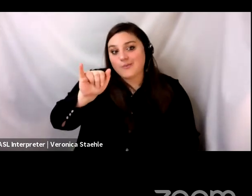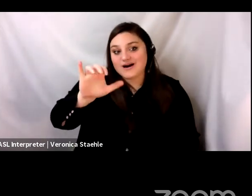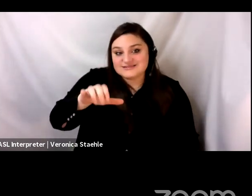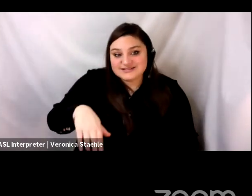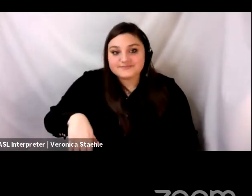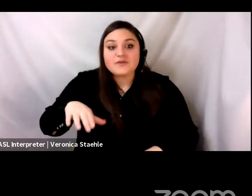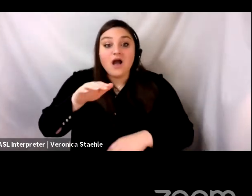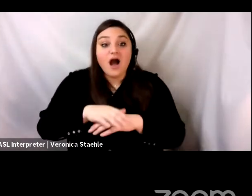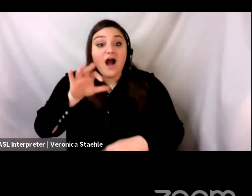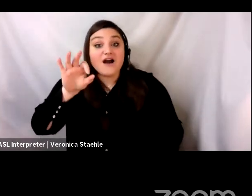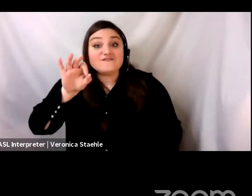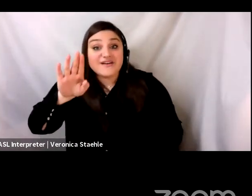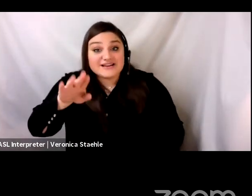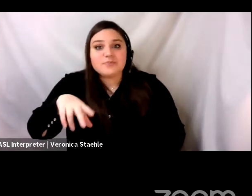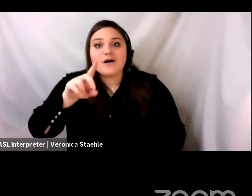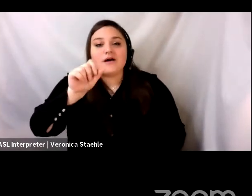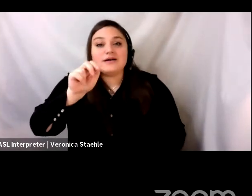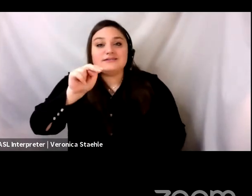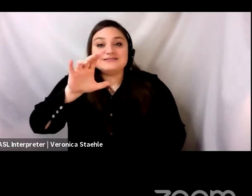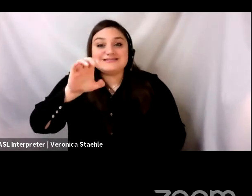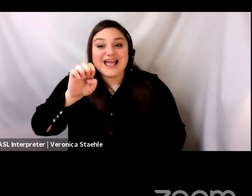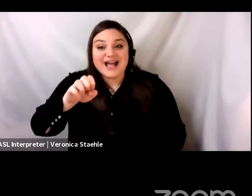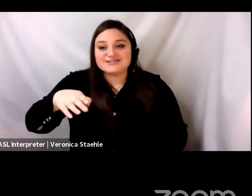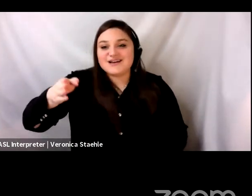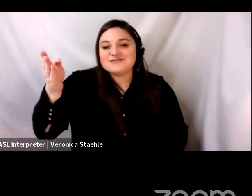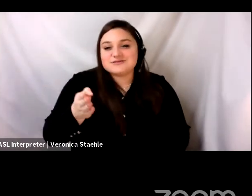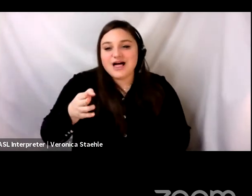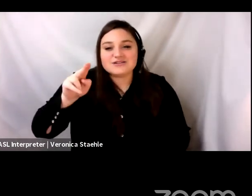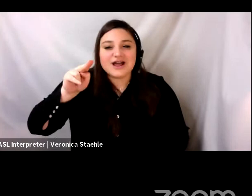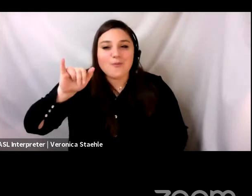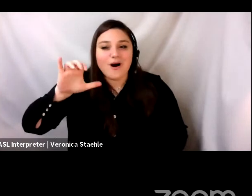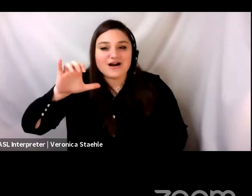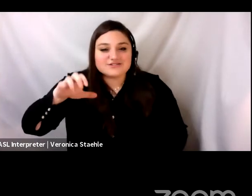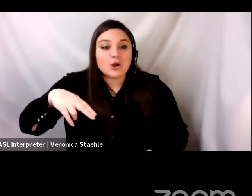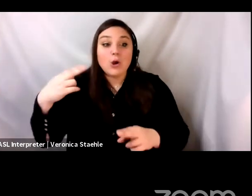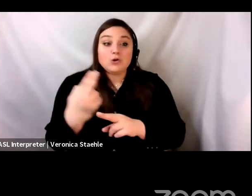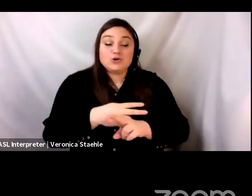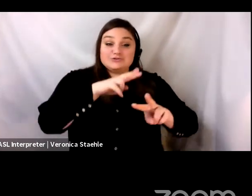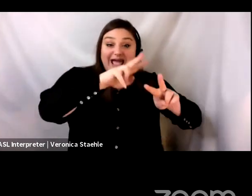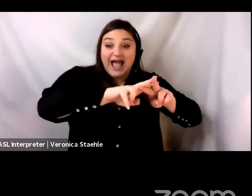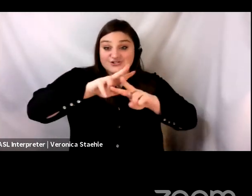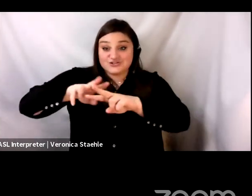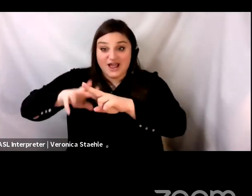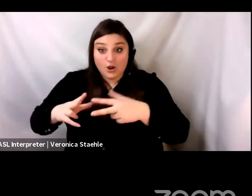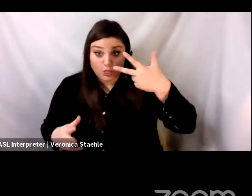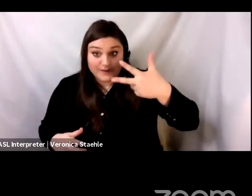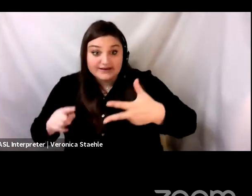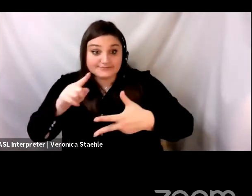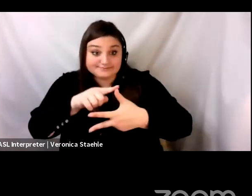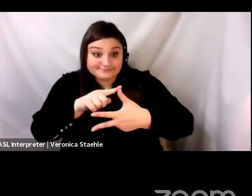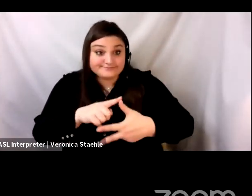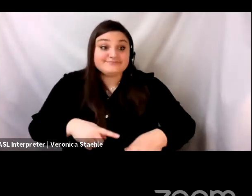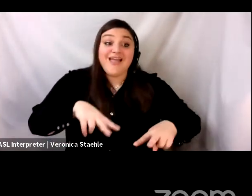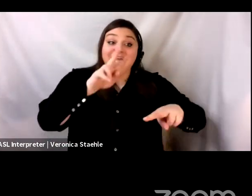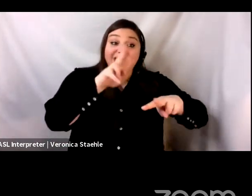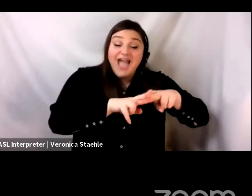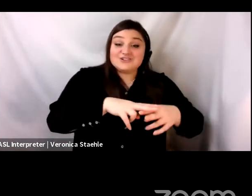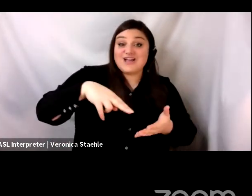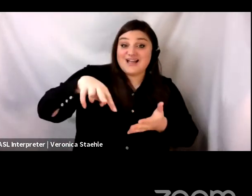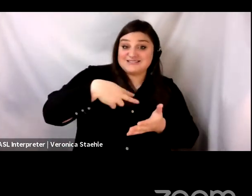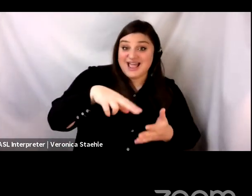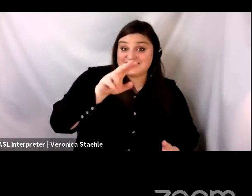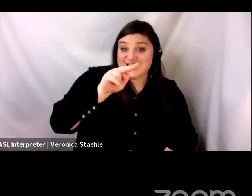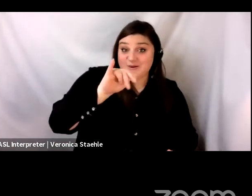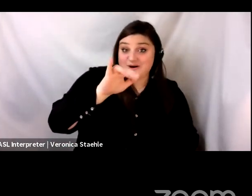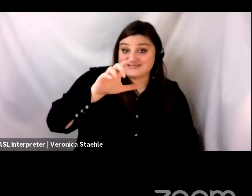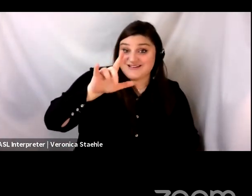at dance/NYC, using the hashtags. We have 3 for you today. Hashtag DanceNYC